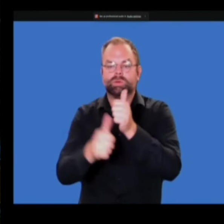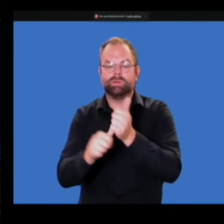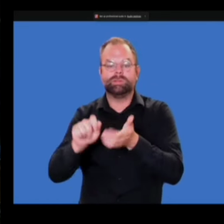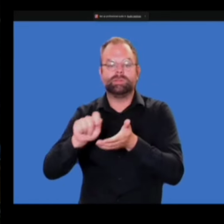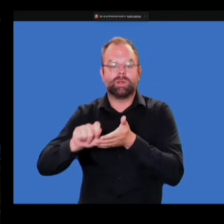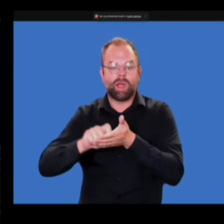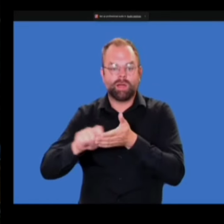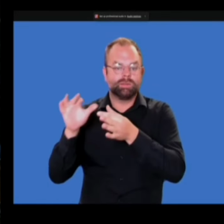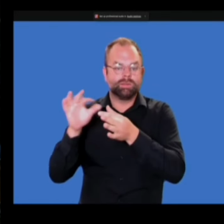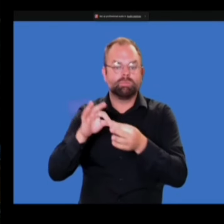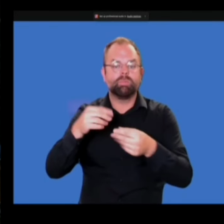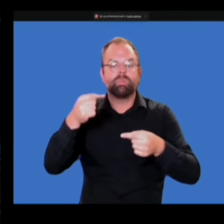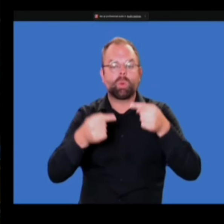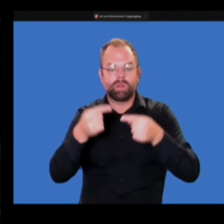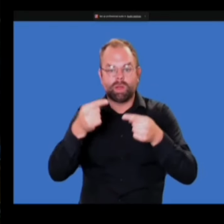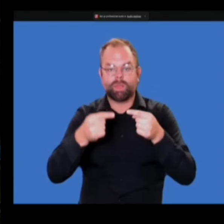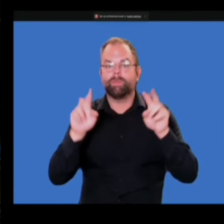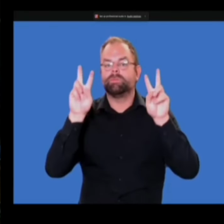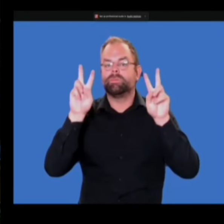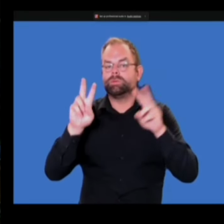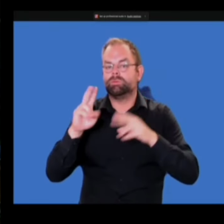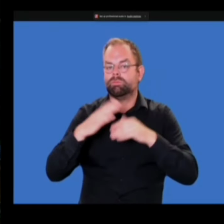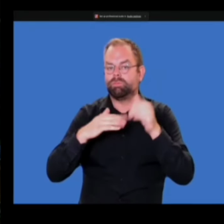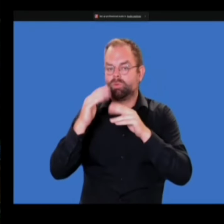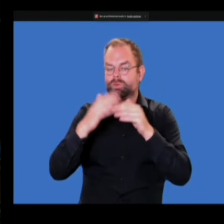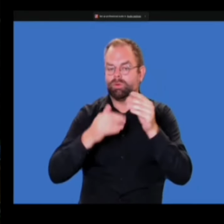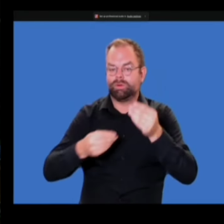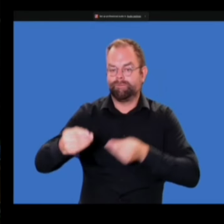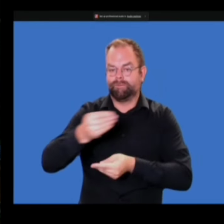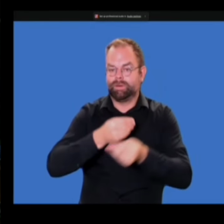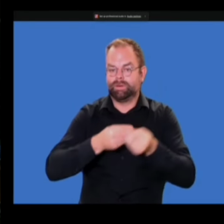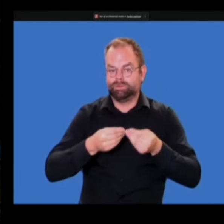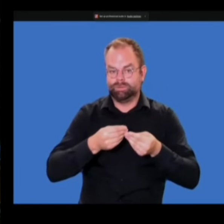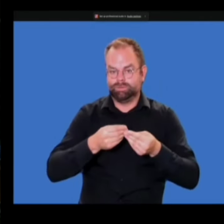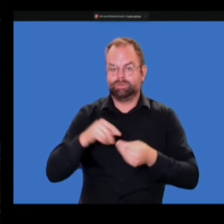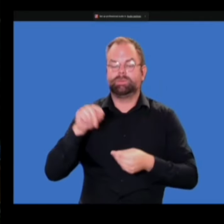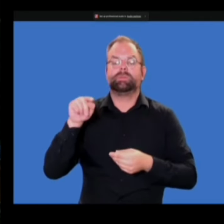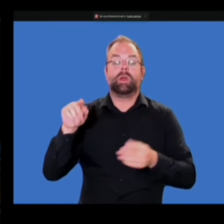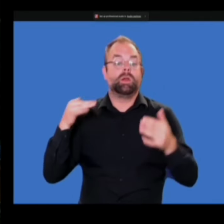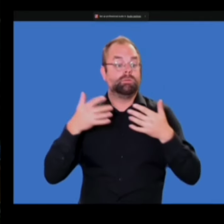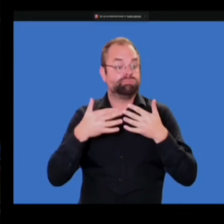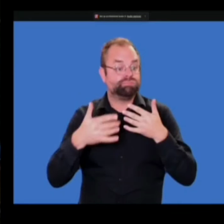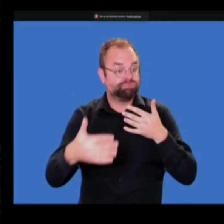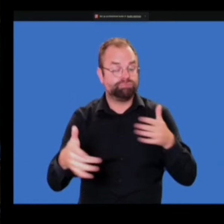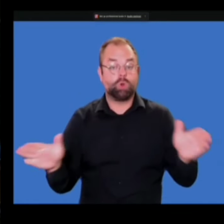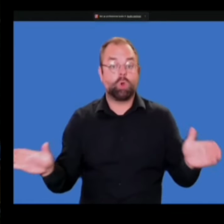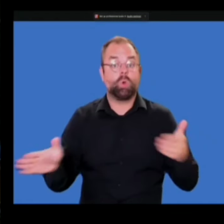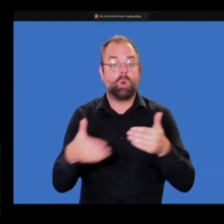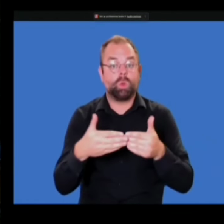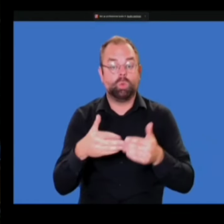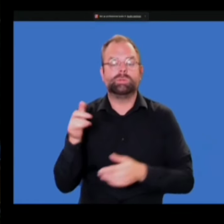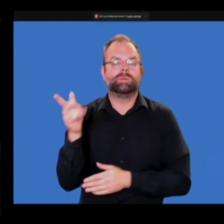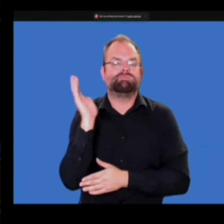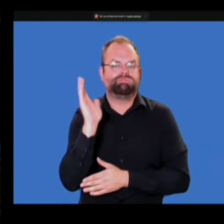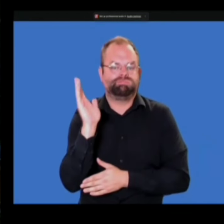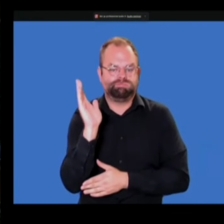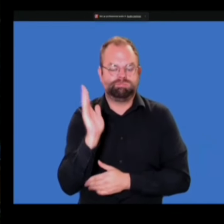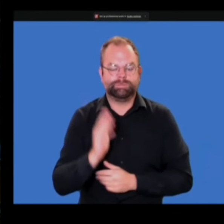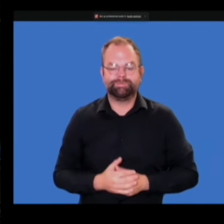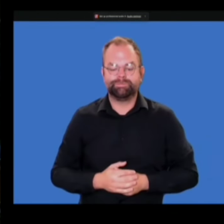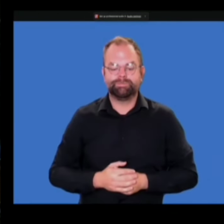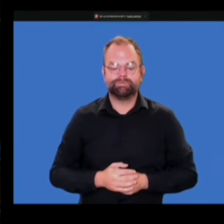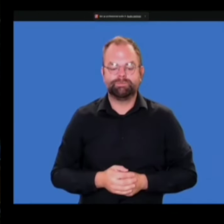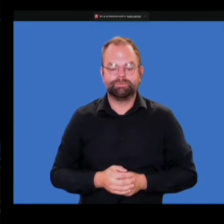Excellencies, distinguished delegates, ladies and gentlemen, allow me at this point to